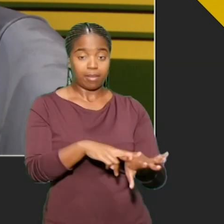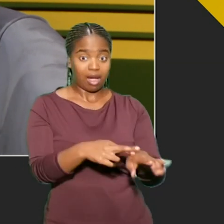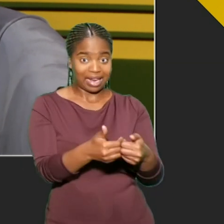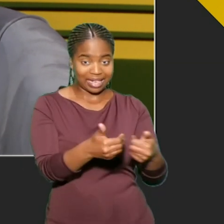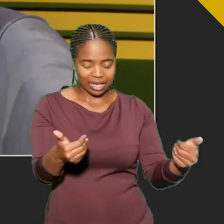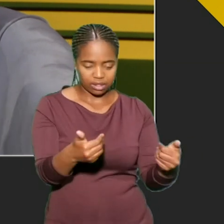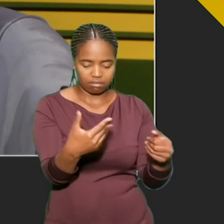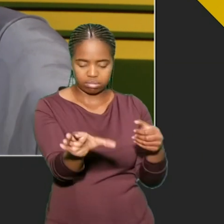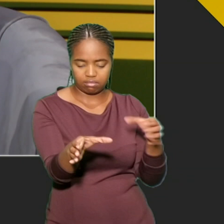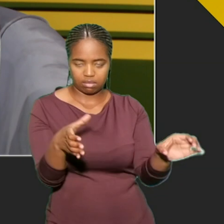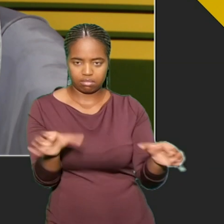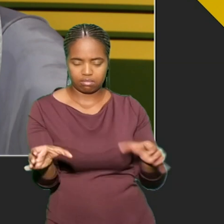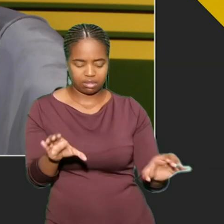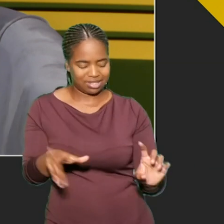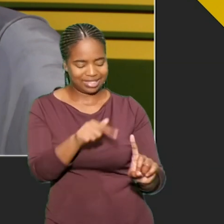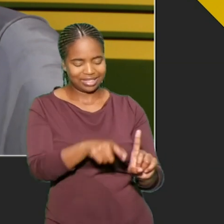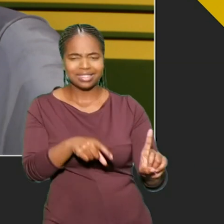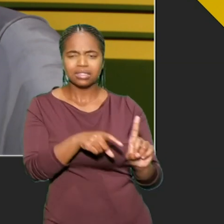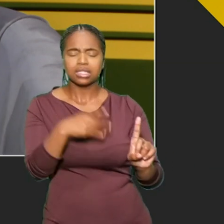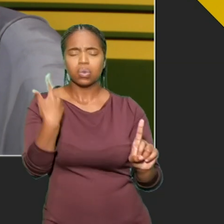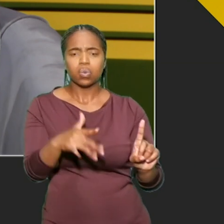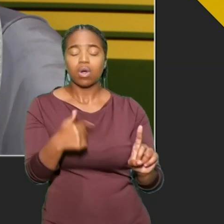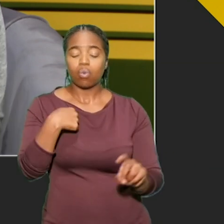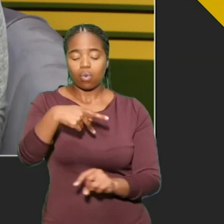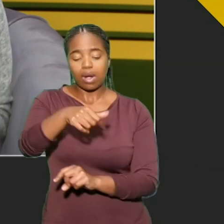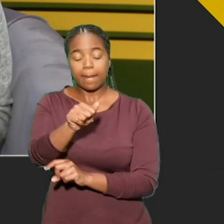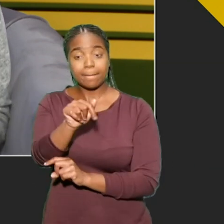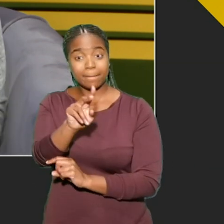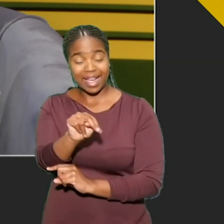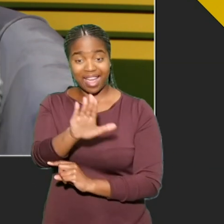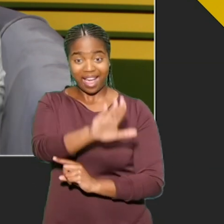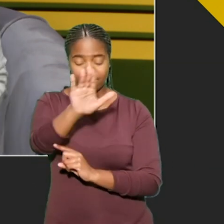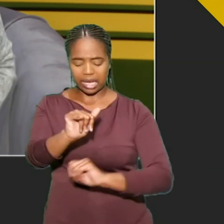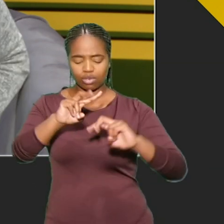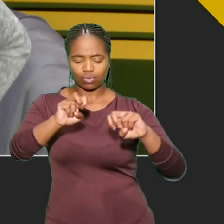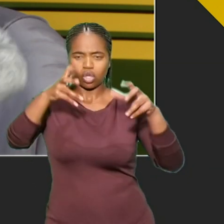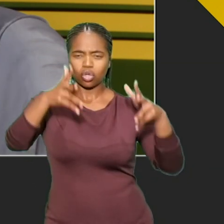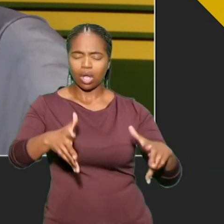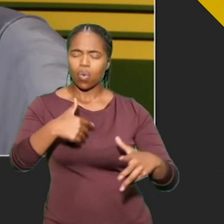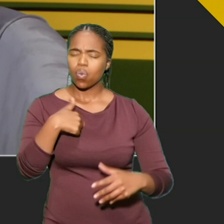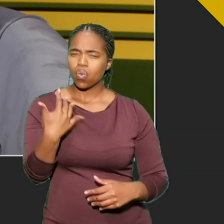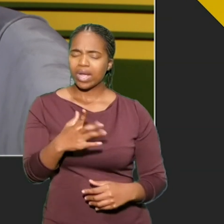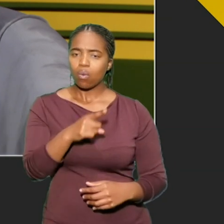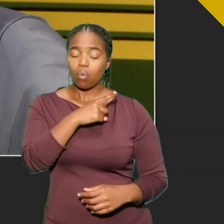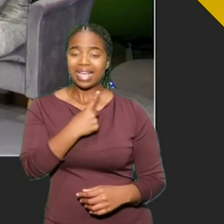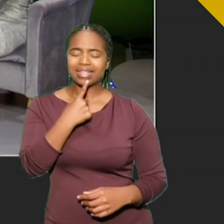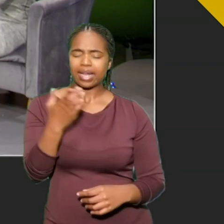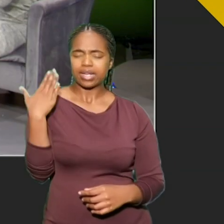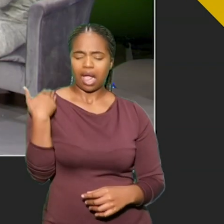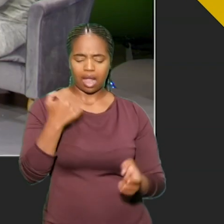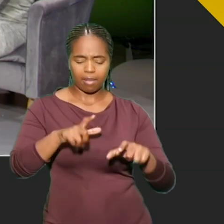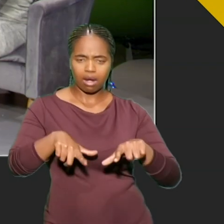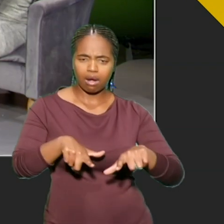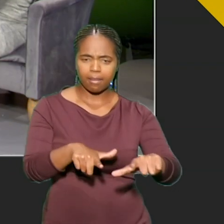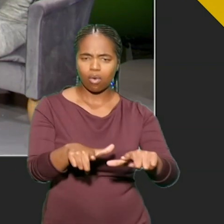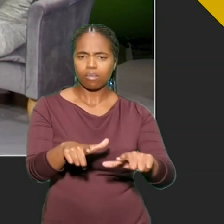having a conversation with Phethani Madzivandila, who's a pan-Africanist researcher and an activist, and he just opened a big can of worms. Yeah. Phethani, welcome